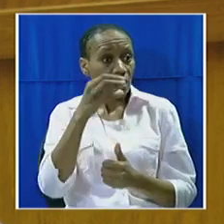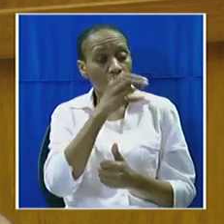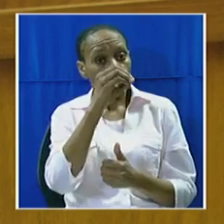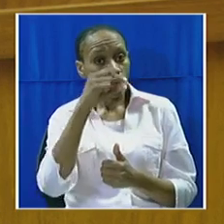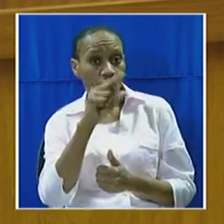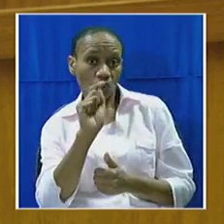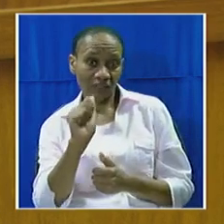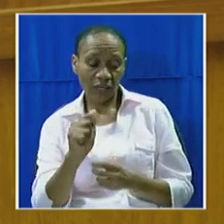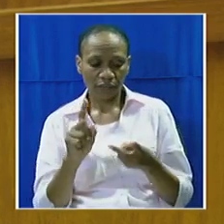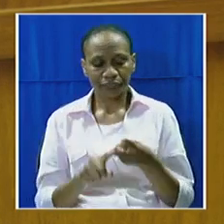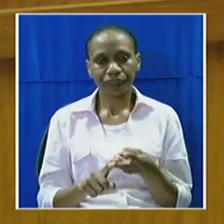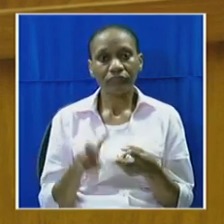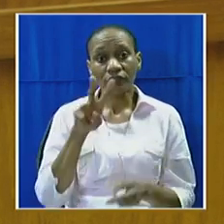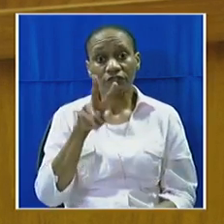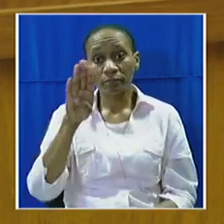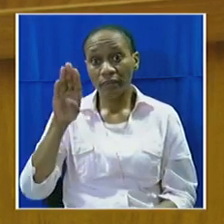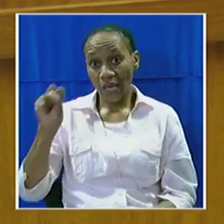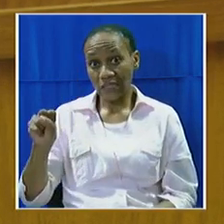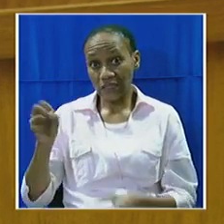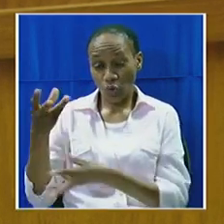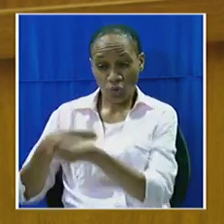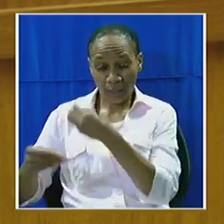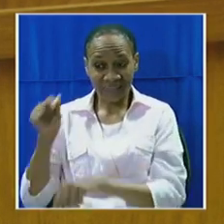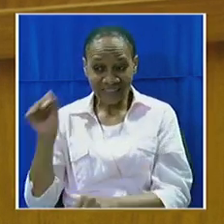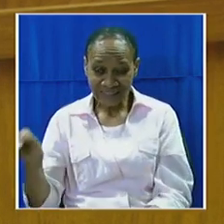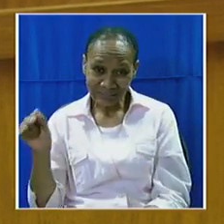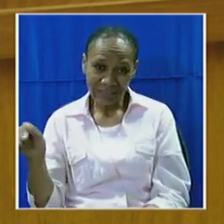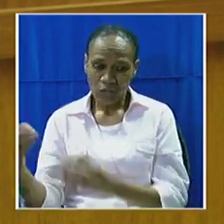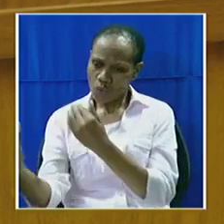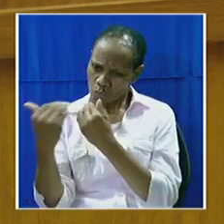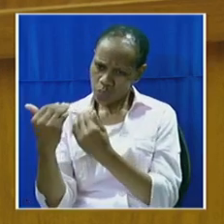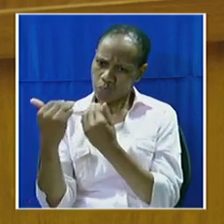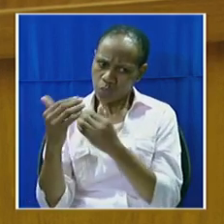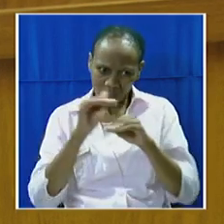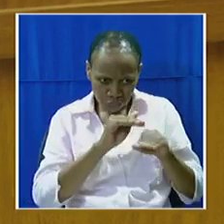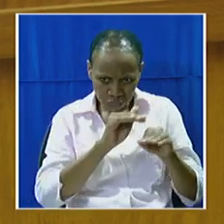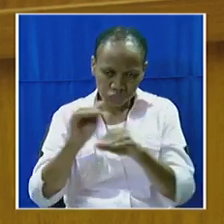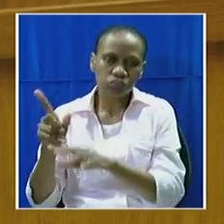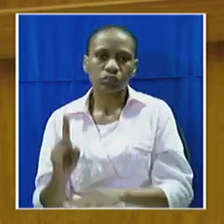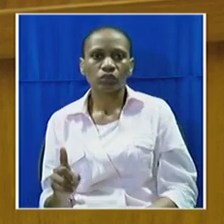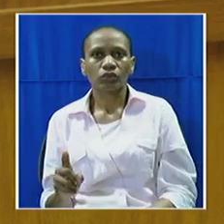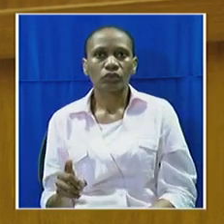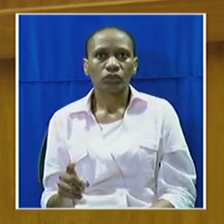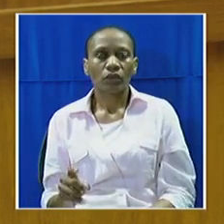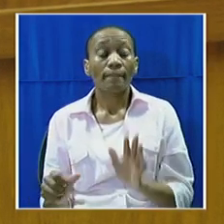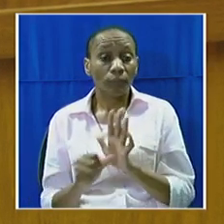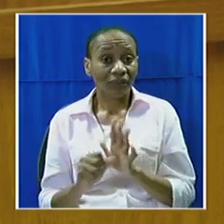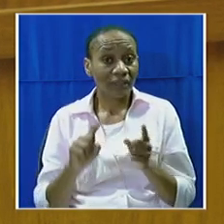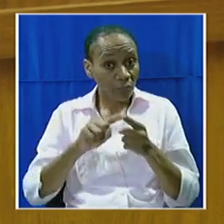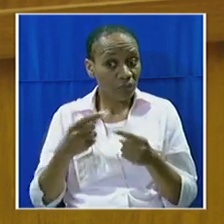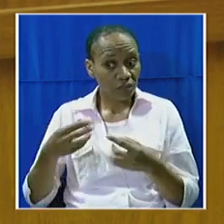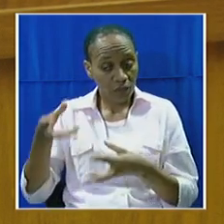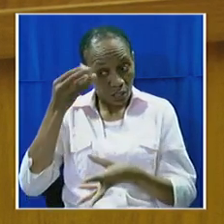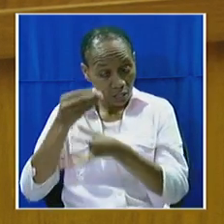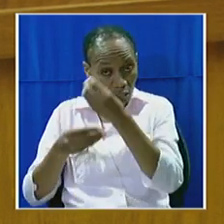The VBS corruption has somehow taught us gainful lessons.